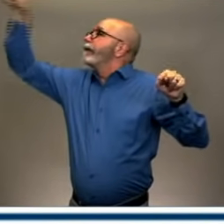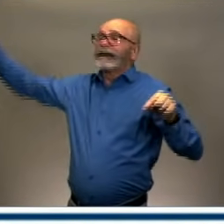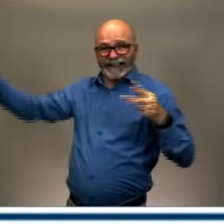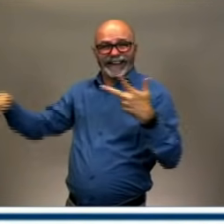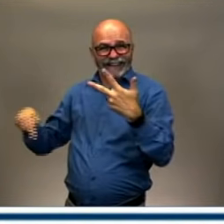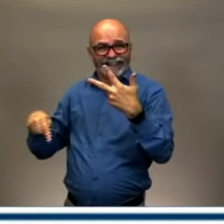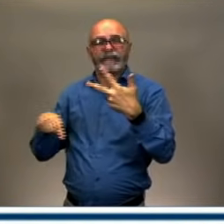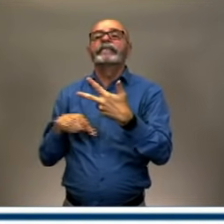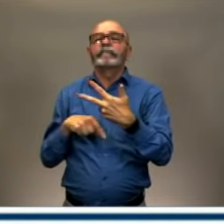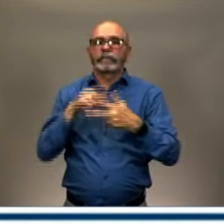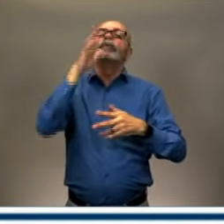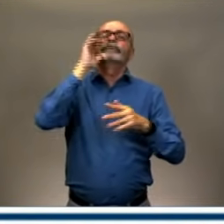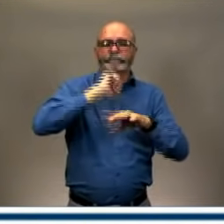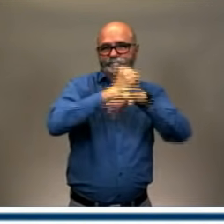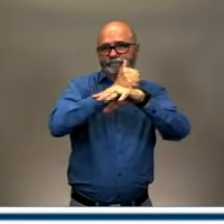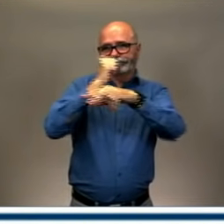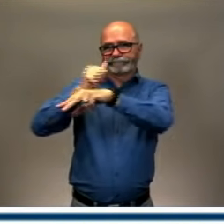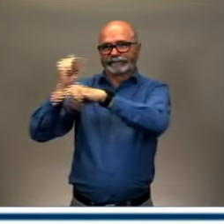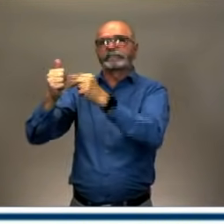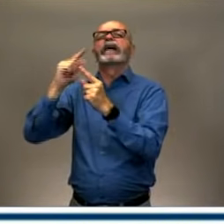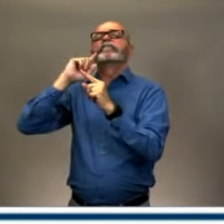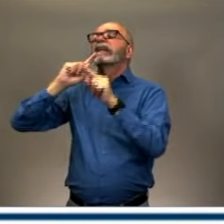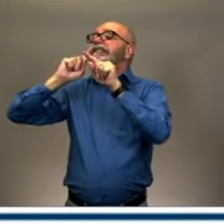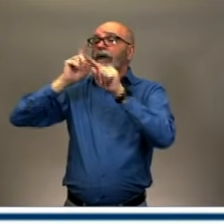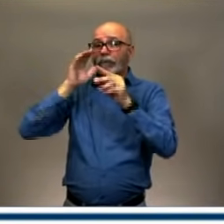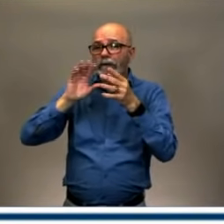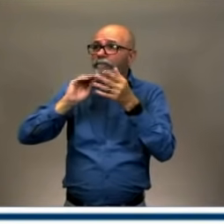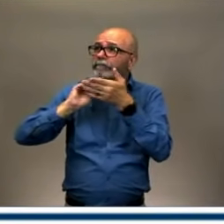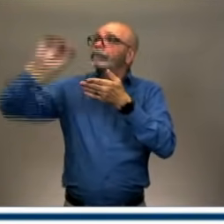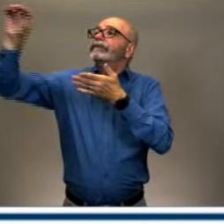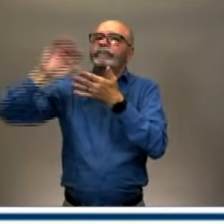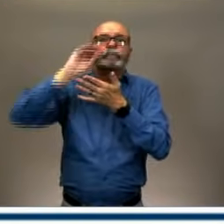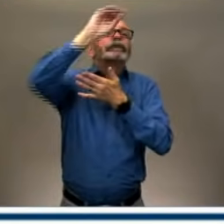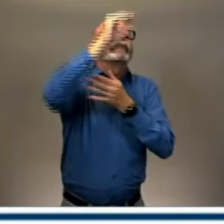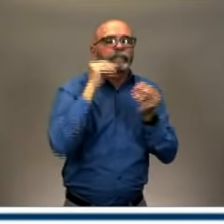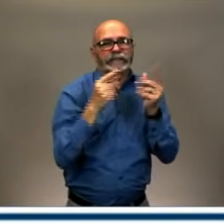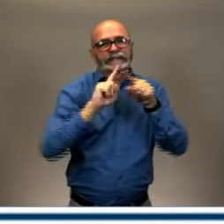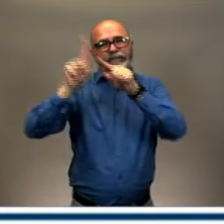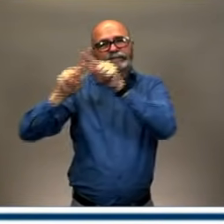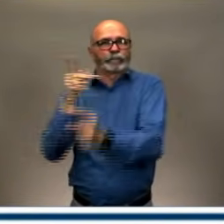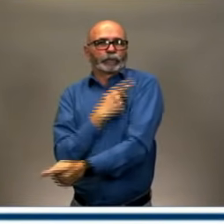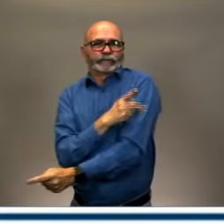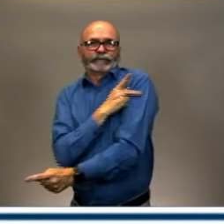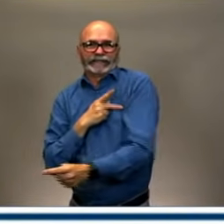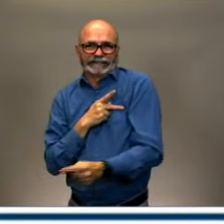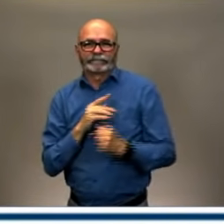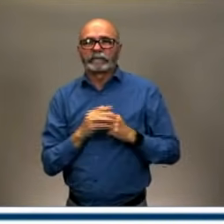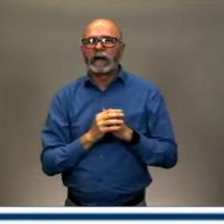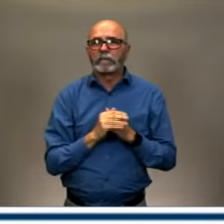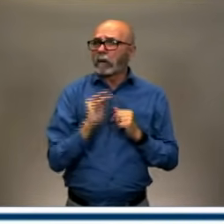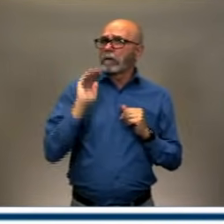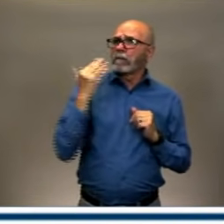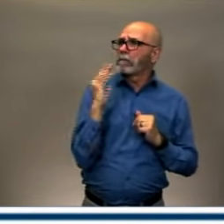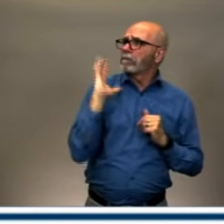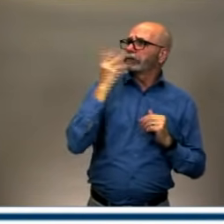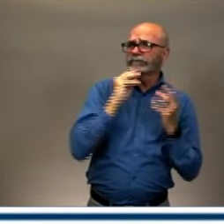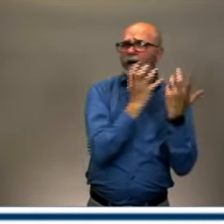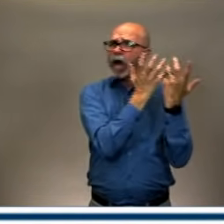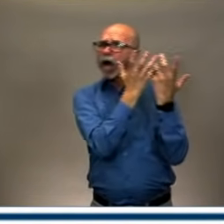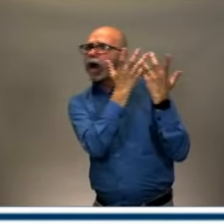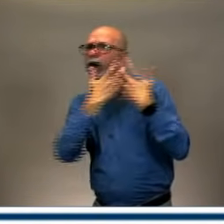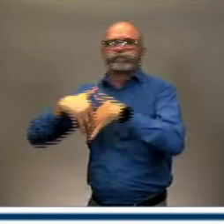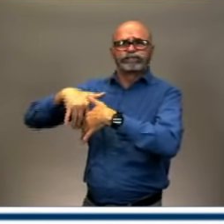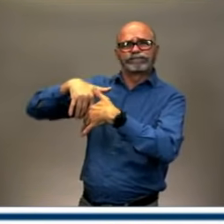the province. So things are moving quickly, but we have to understand that the product itself is coming